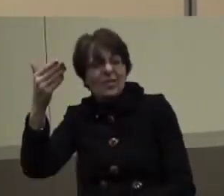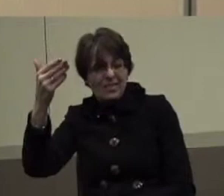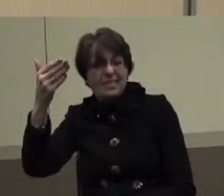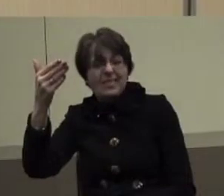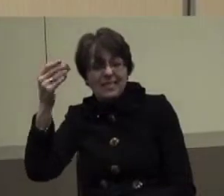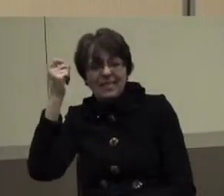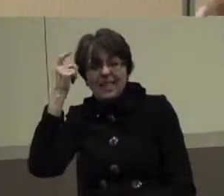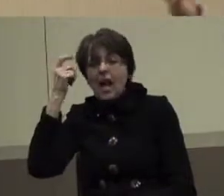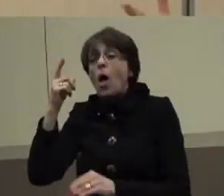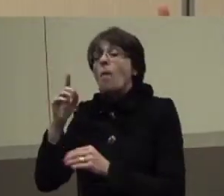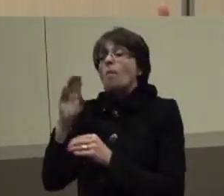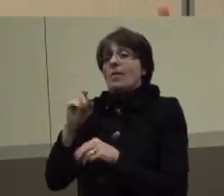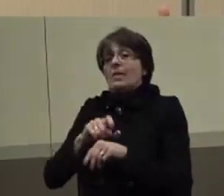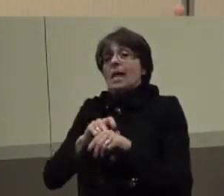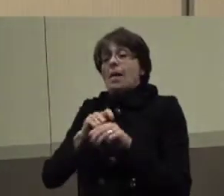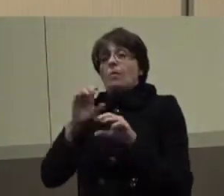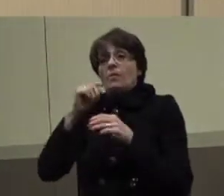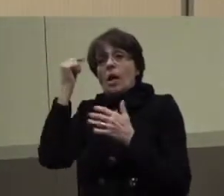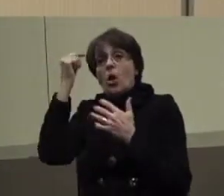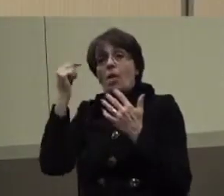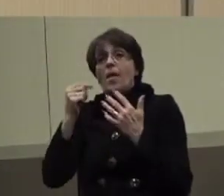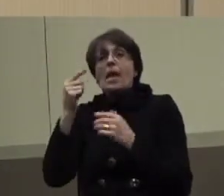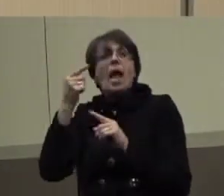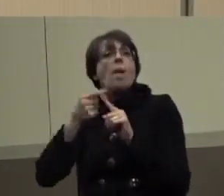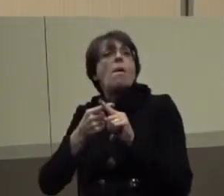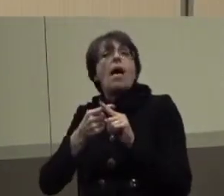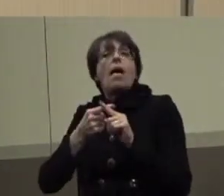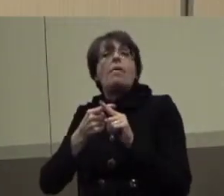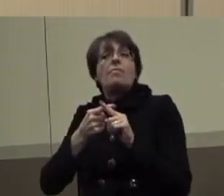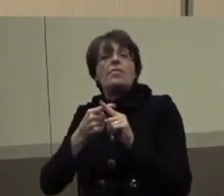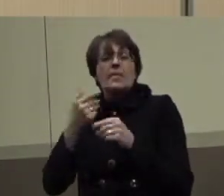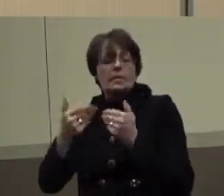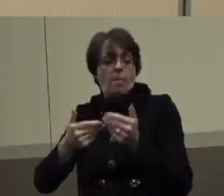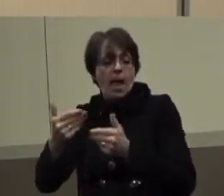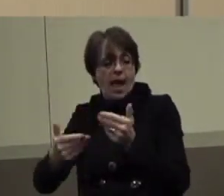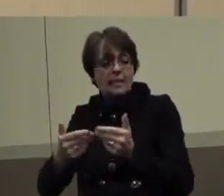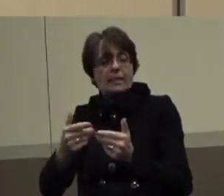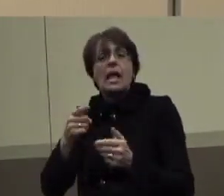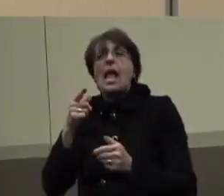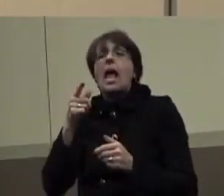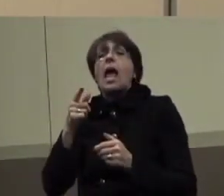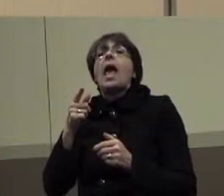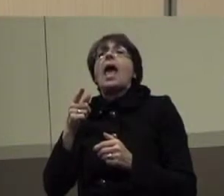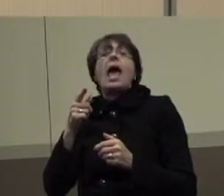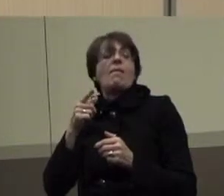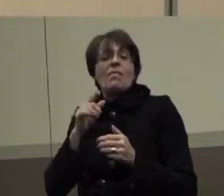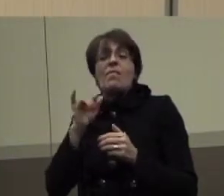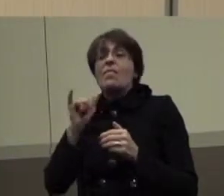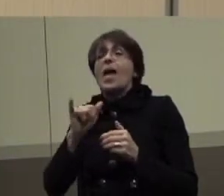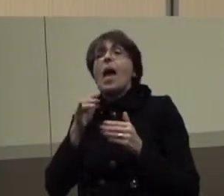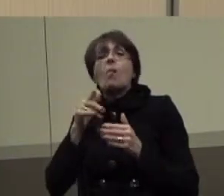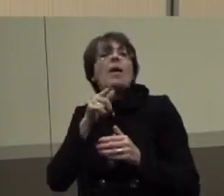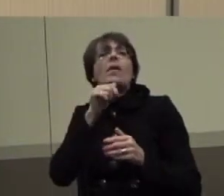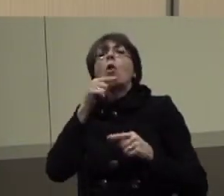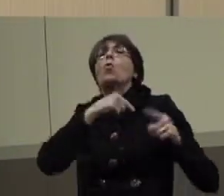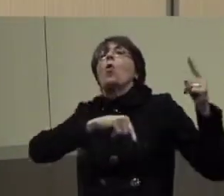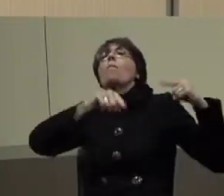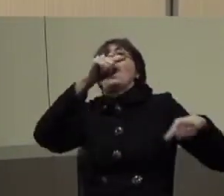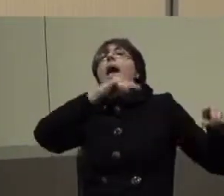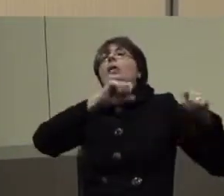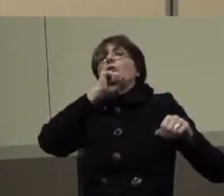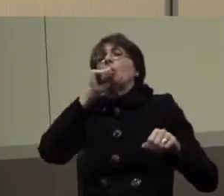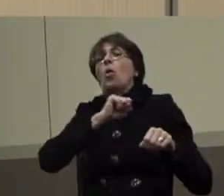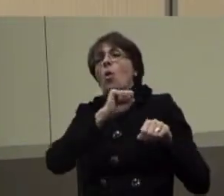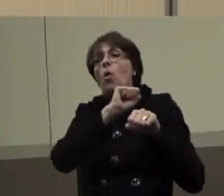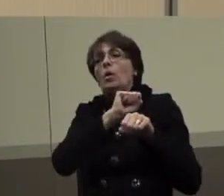going? And by the time you've done all that, a month has passed, and you go back, and that way they didn't slip back into their old habits,